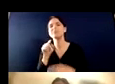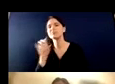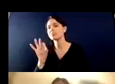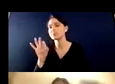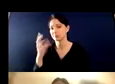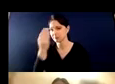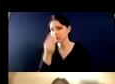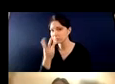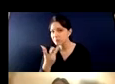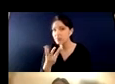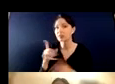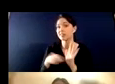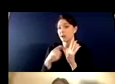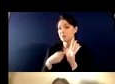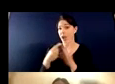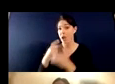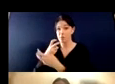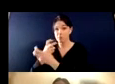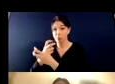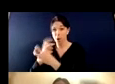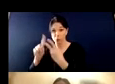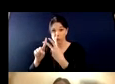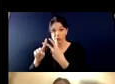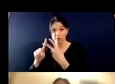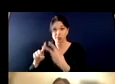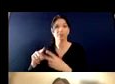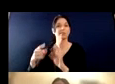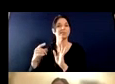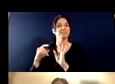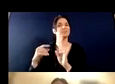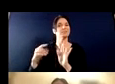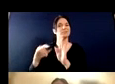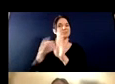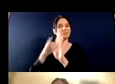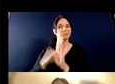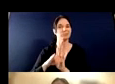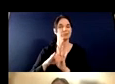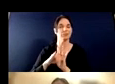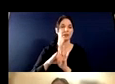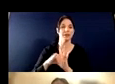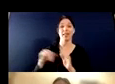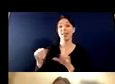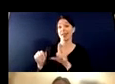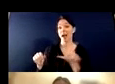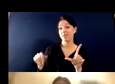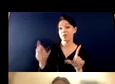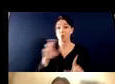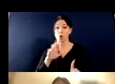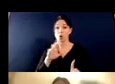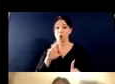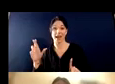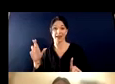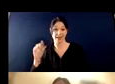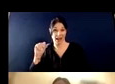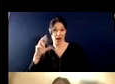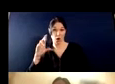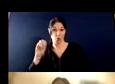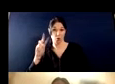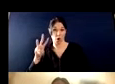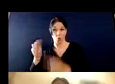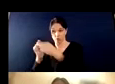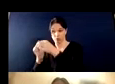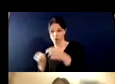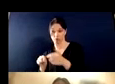thresholds, you'll see, are indicated by a left or right arrow, as in the previous slide.